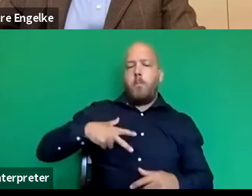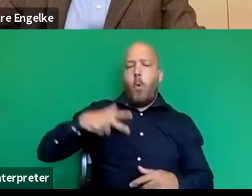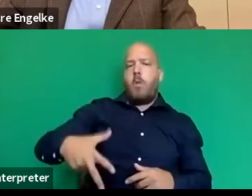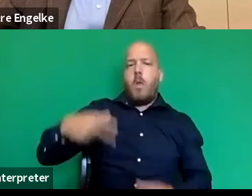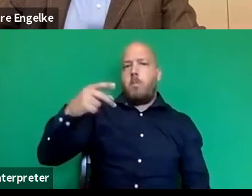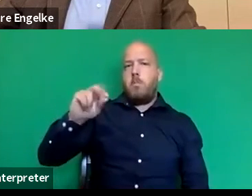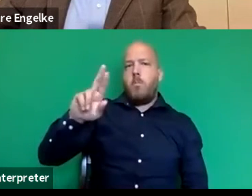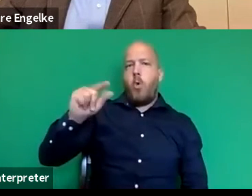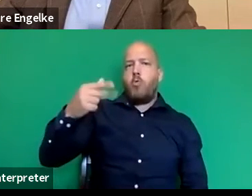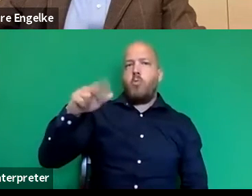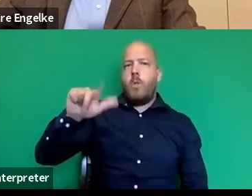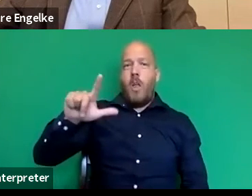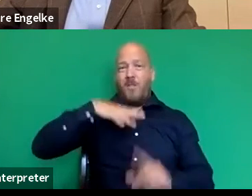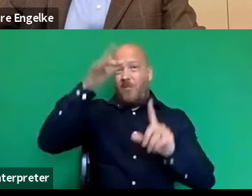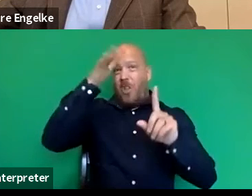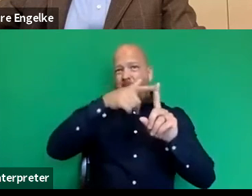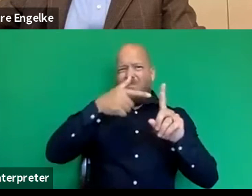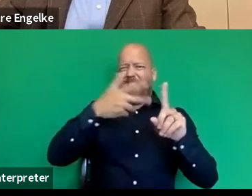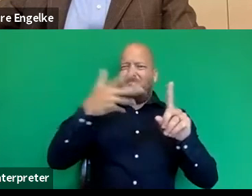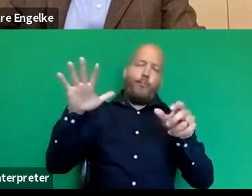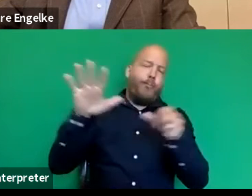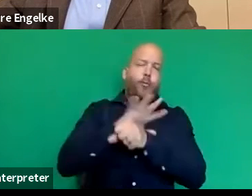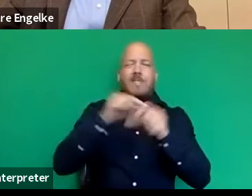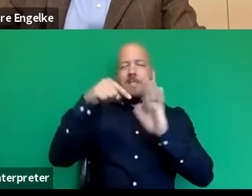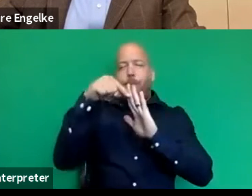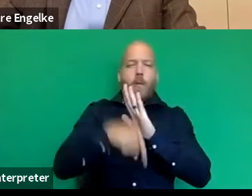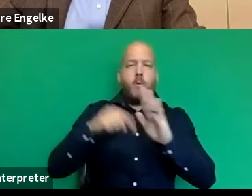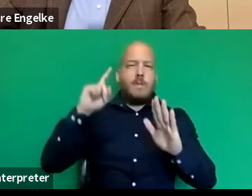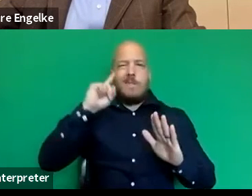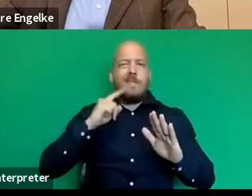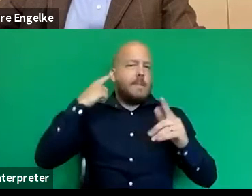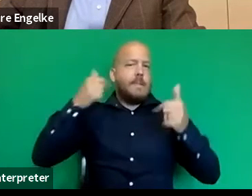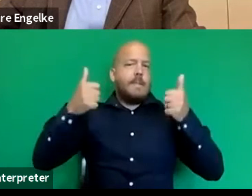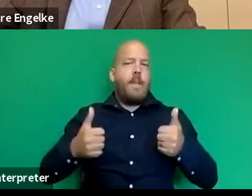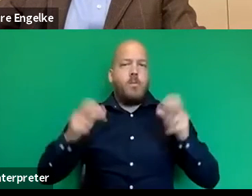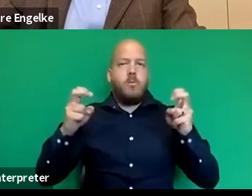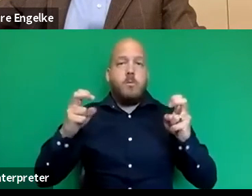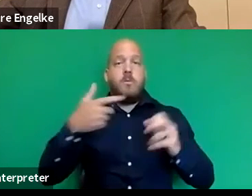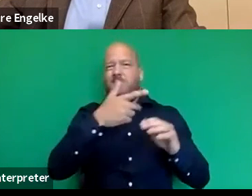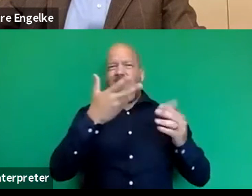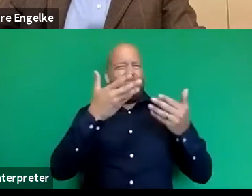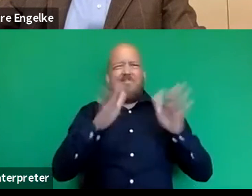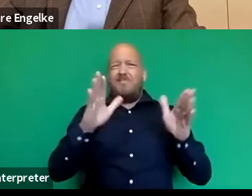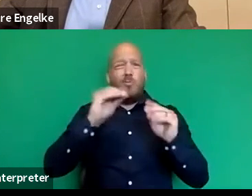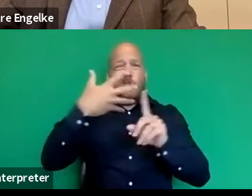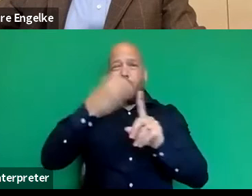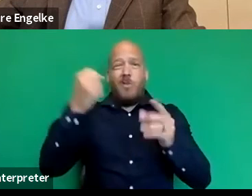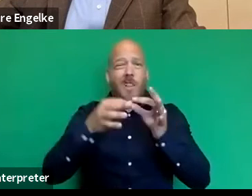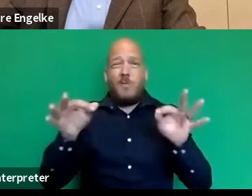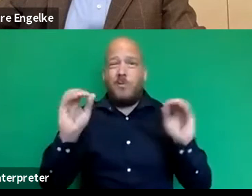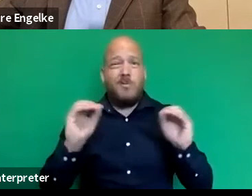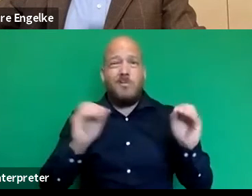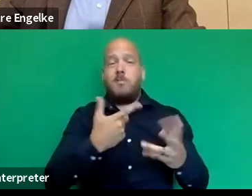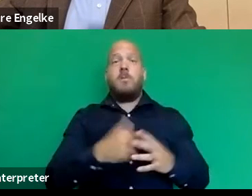lost, sometimes those captions are embarrassing. Actually, the way that InnoCaption developed